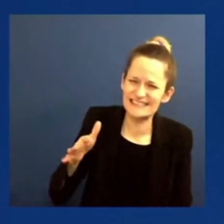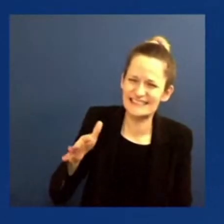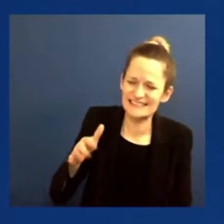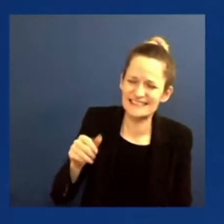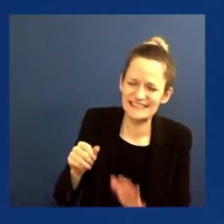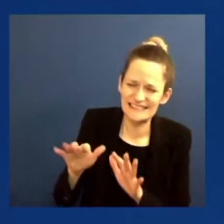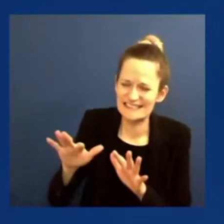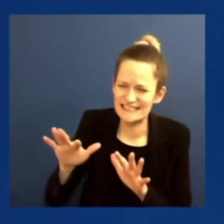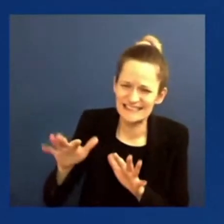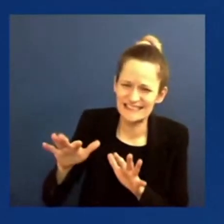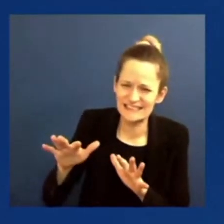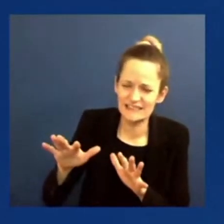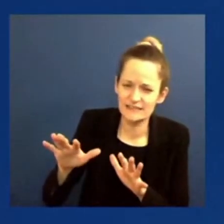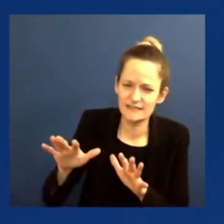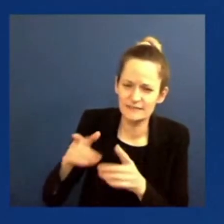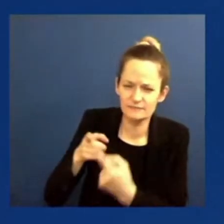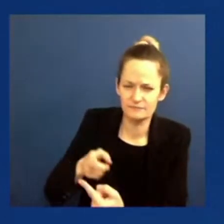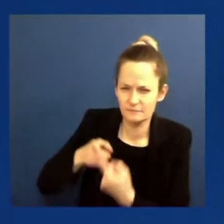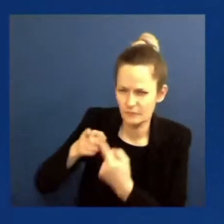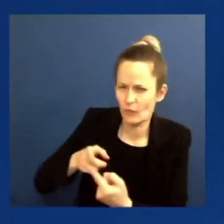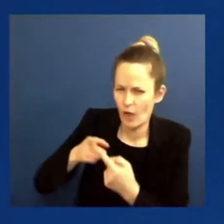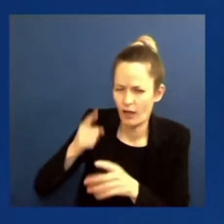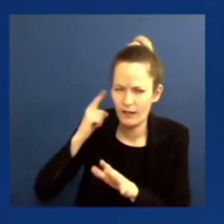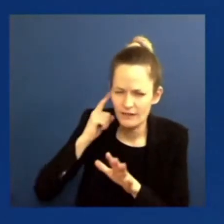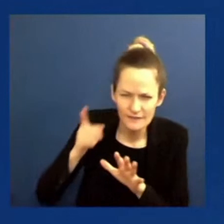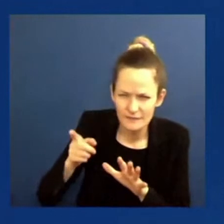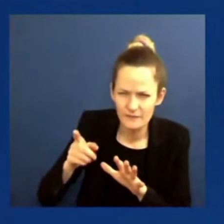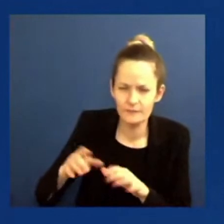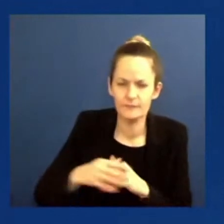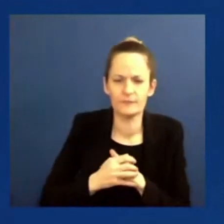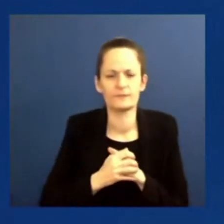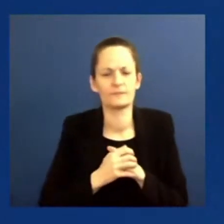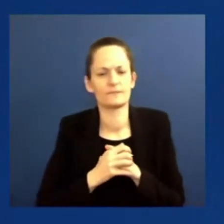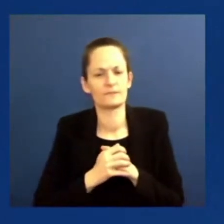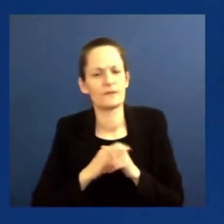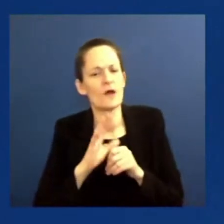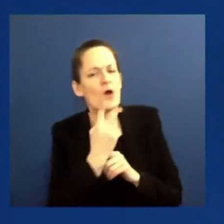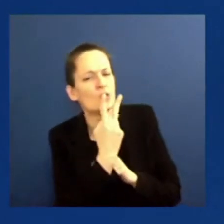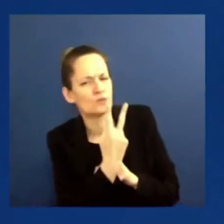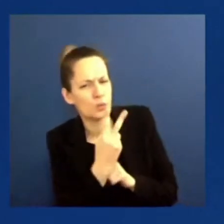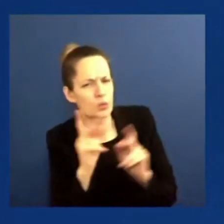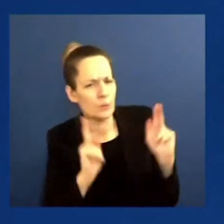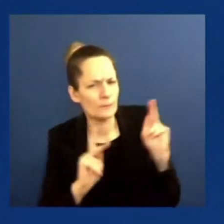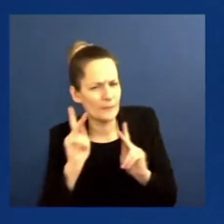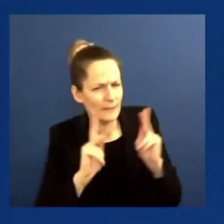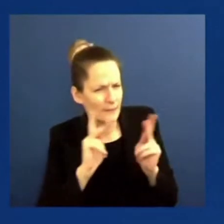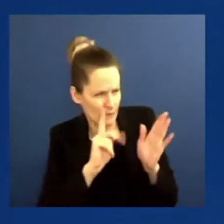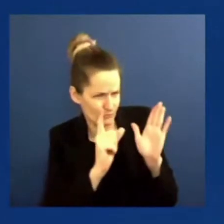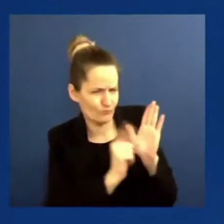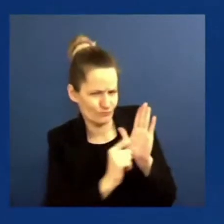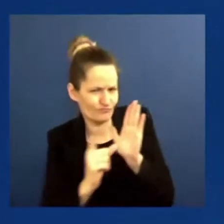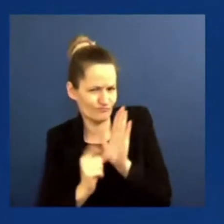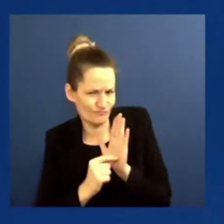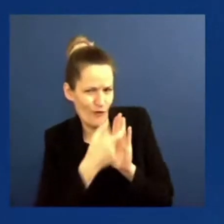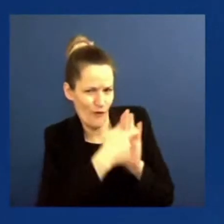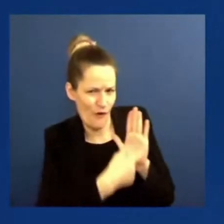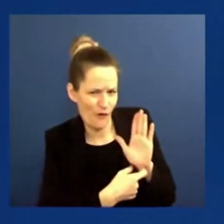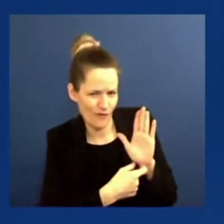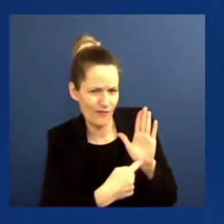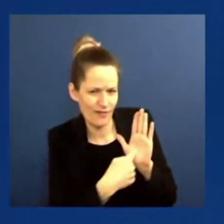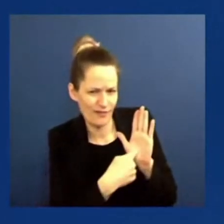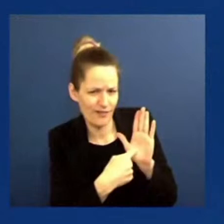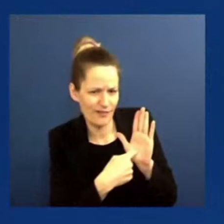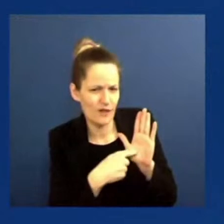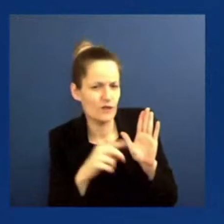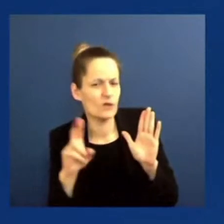Zeke Emanuel, and Rick Bright published a piece yesterday arguing that the U.S. should move toward tracking